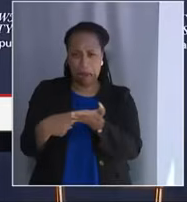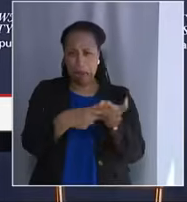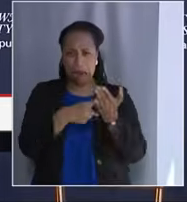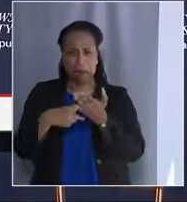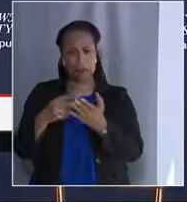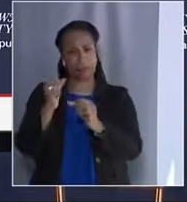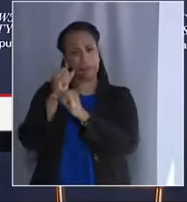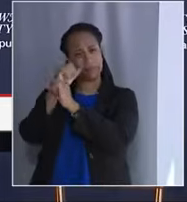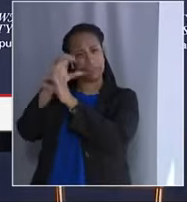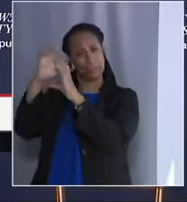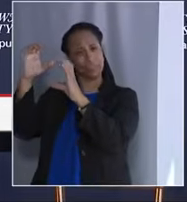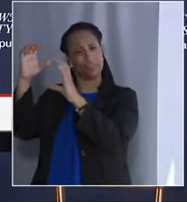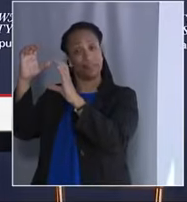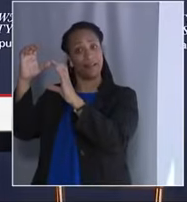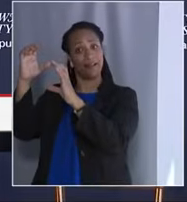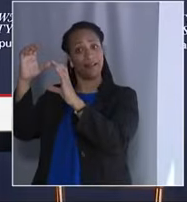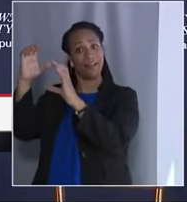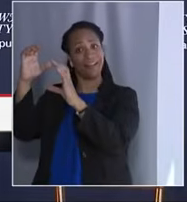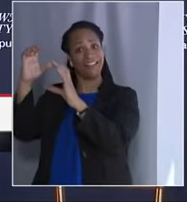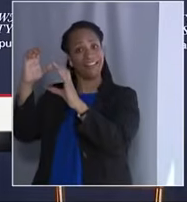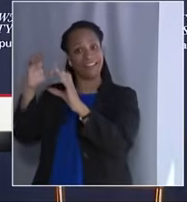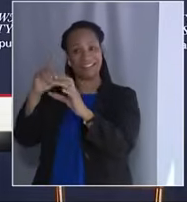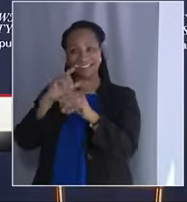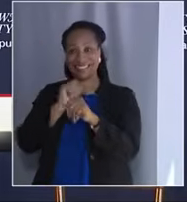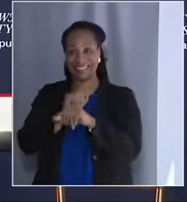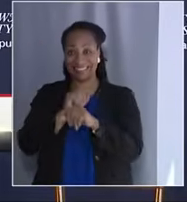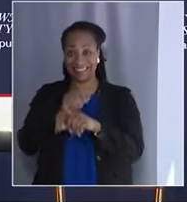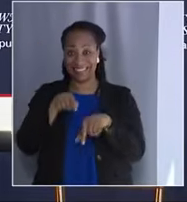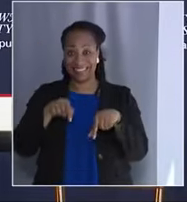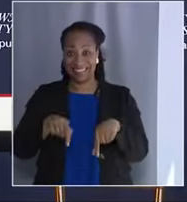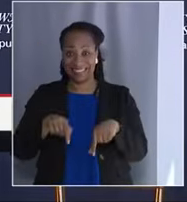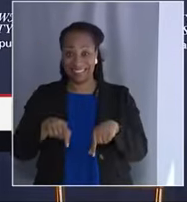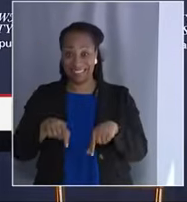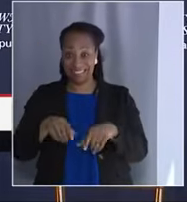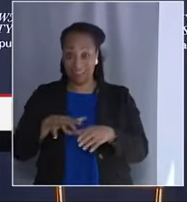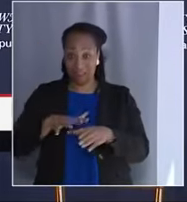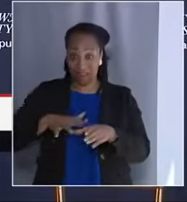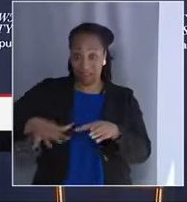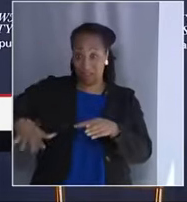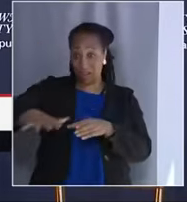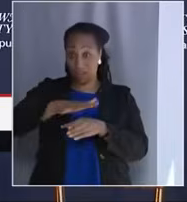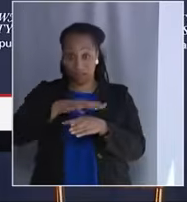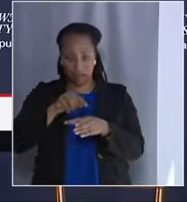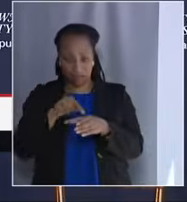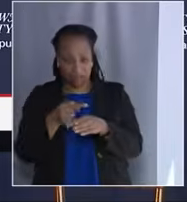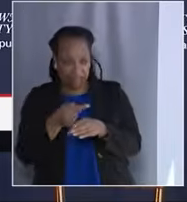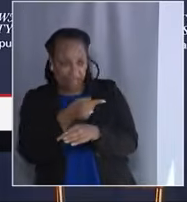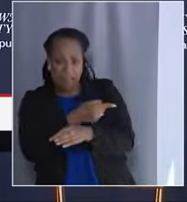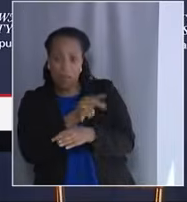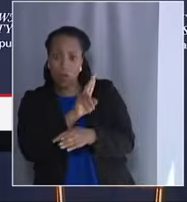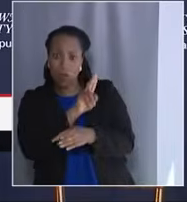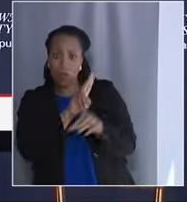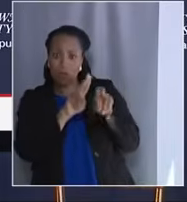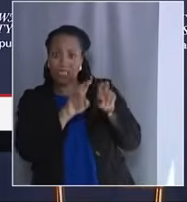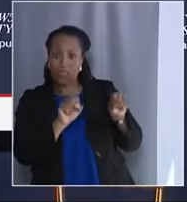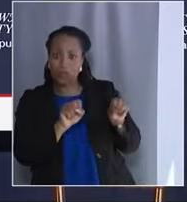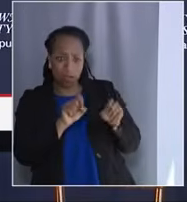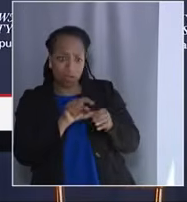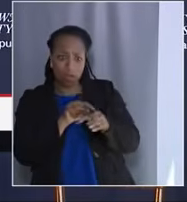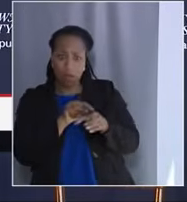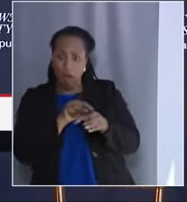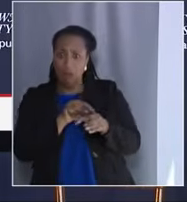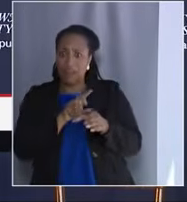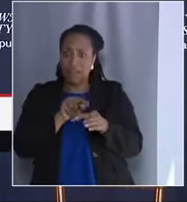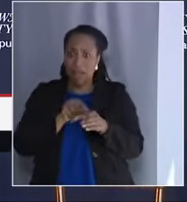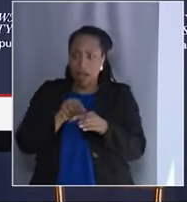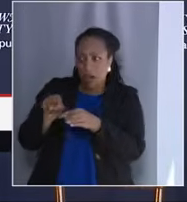of our city together, this east end of downtown, connecting Union Station to our downtown. Every day, there will be thousands of students